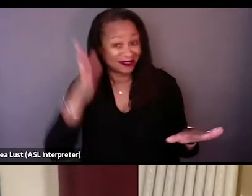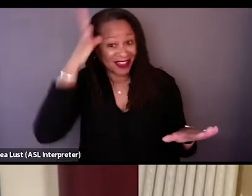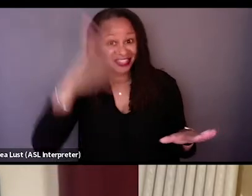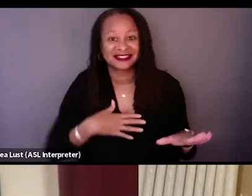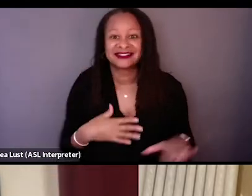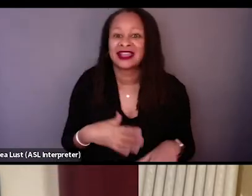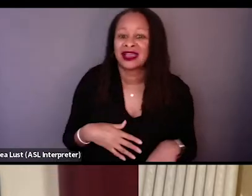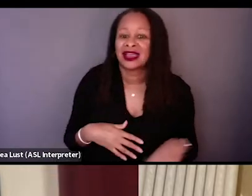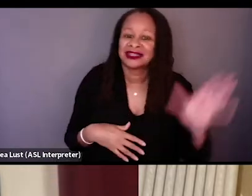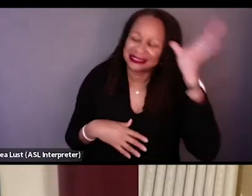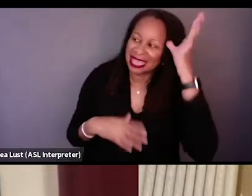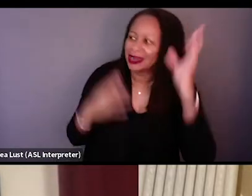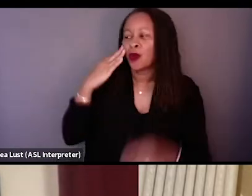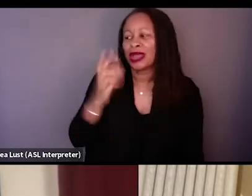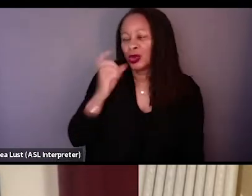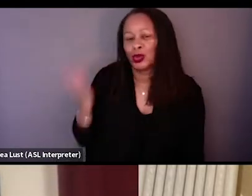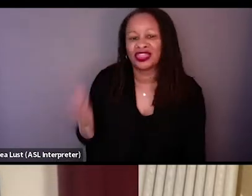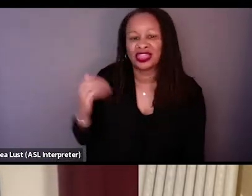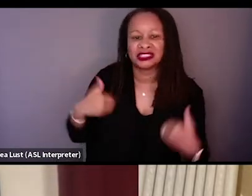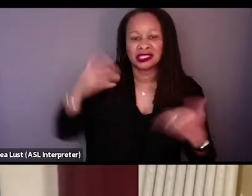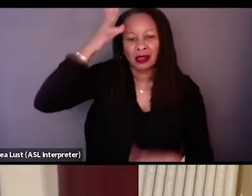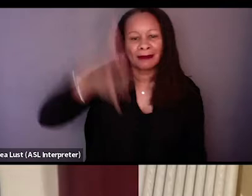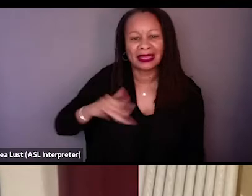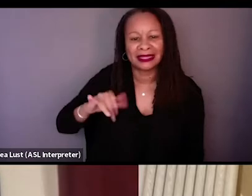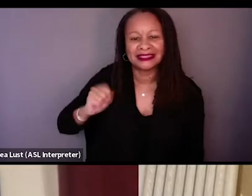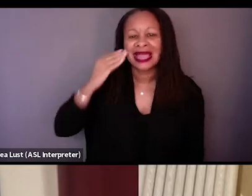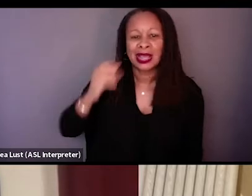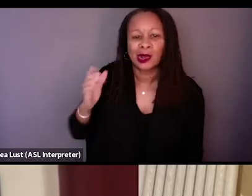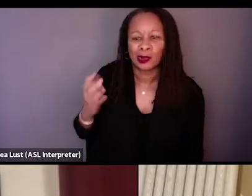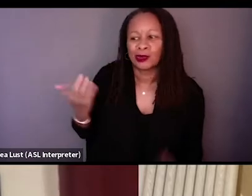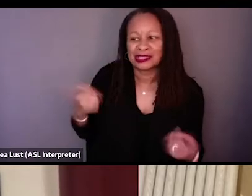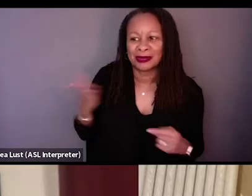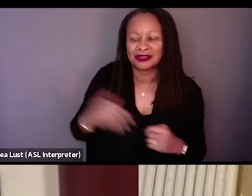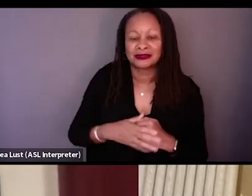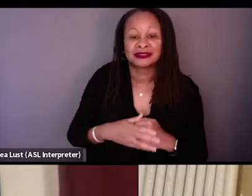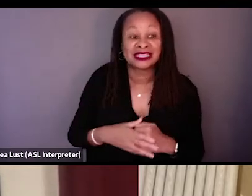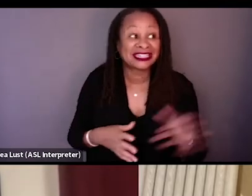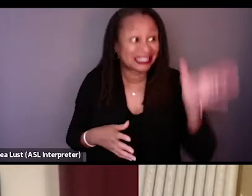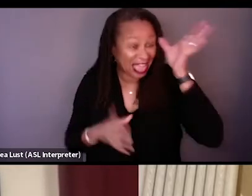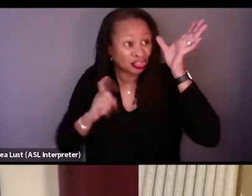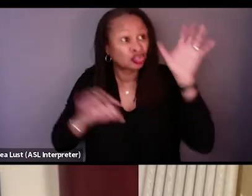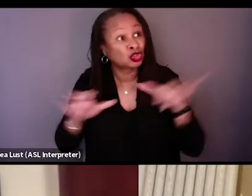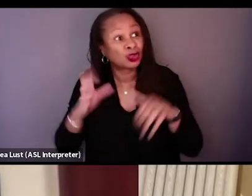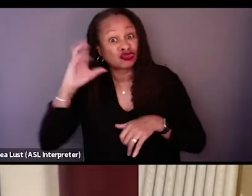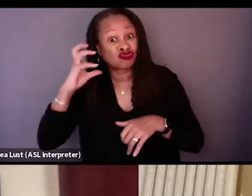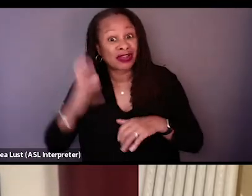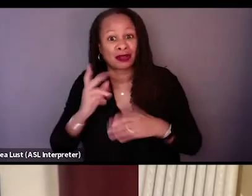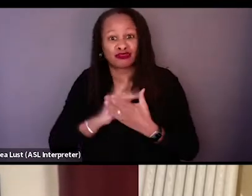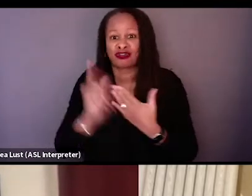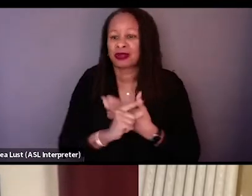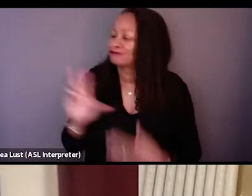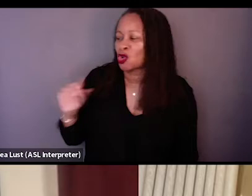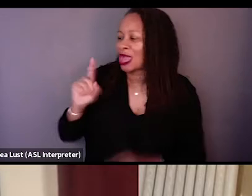"Dad, this is," he goes, "Oh, I know who this young man is." And, oh, boy, I know where this is going. And she says, "Dad, you should do his radio show." "No, I can't do